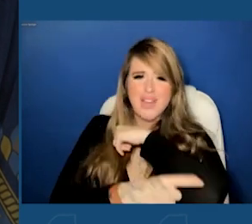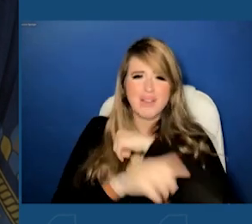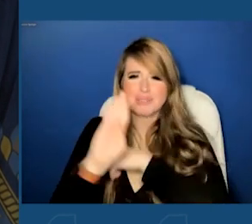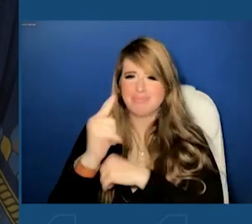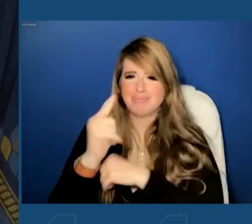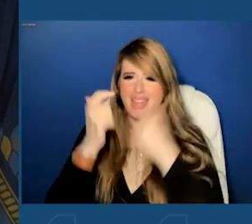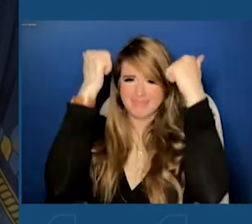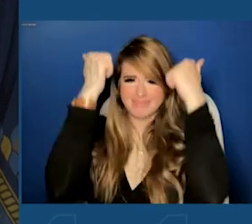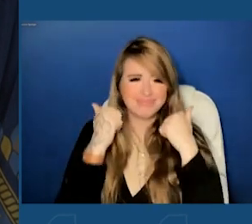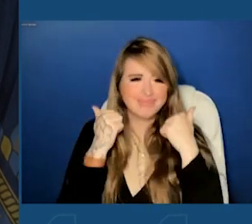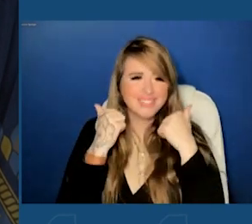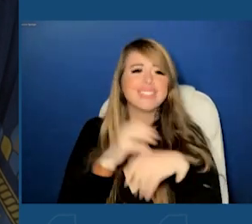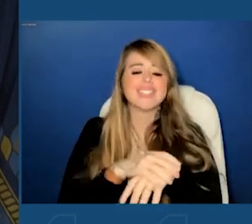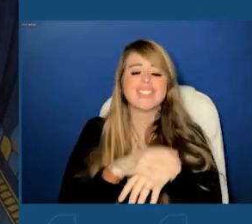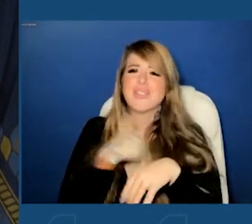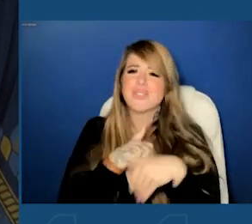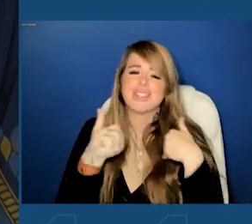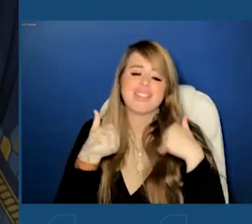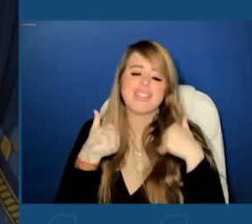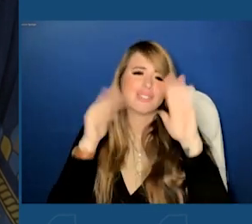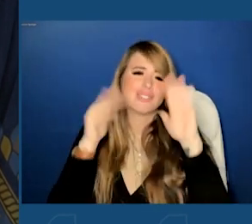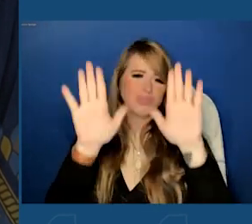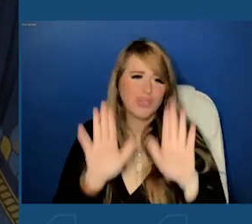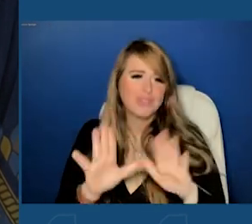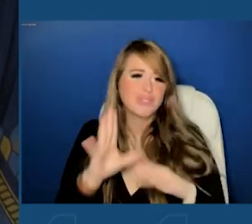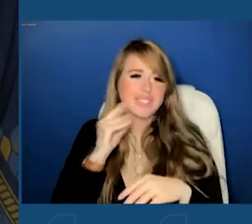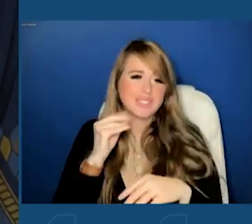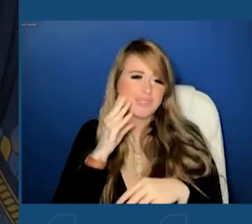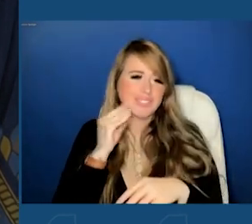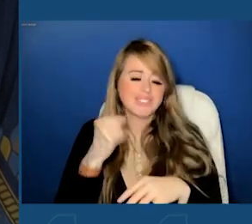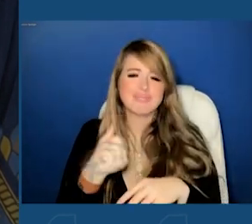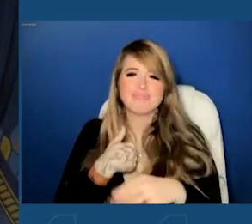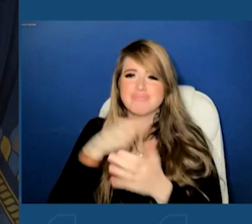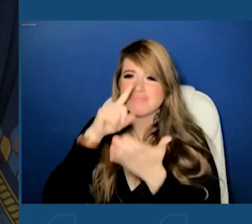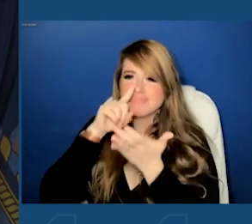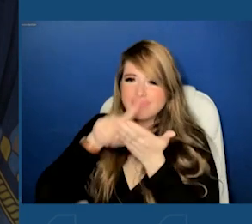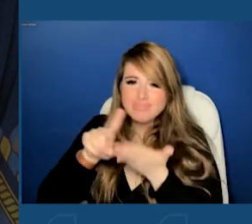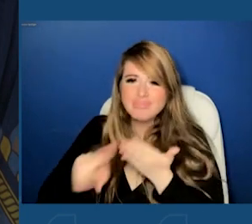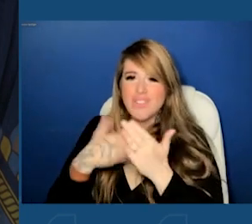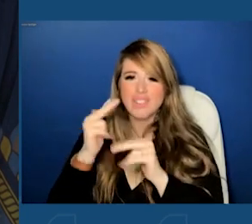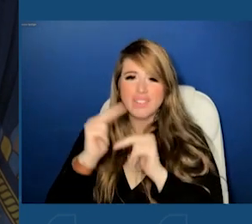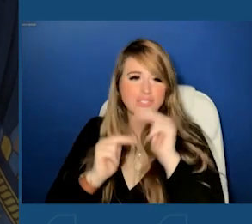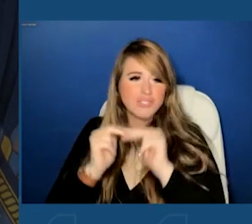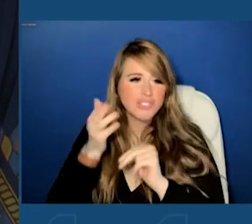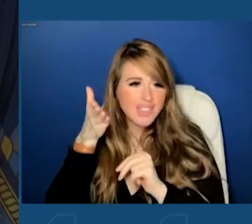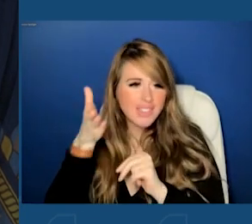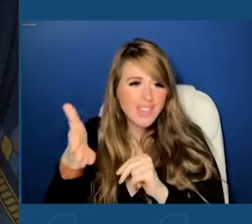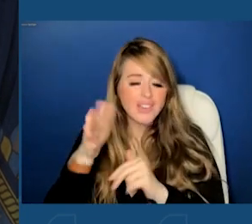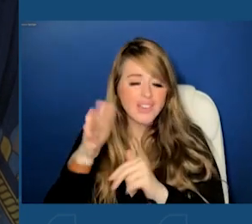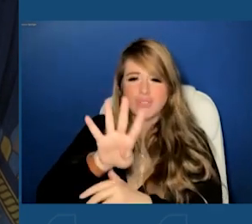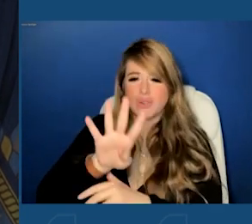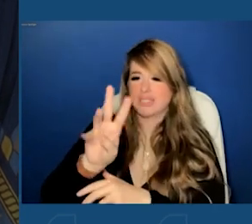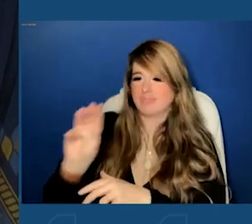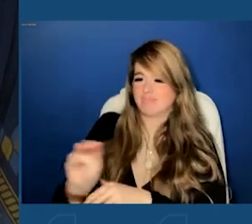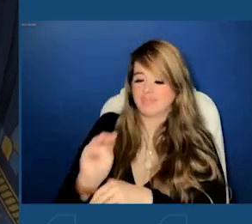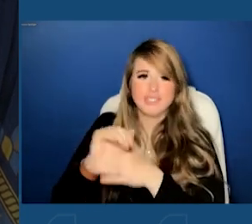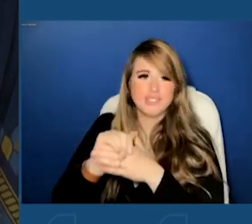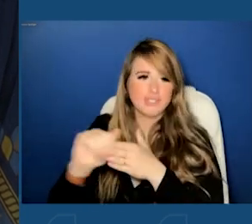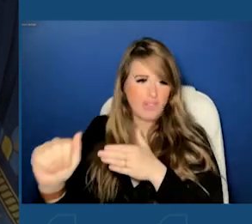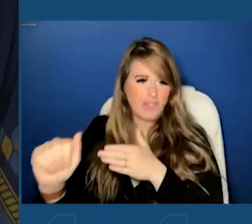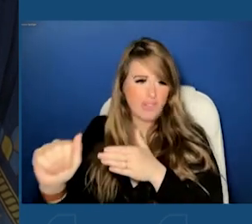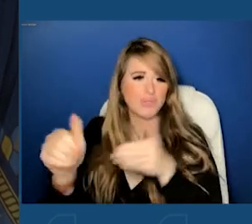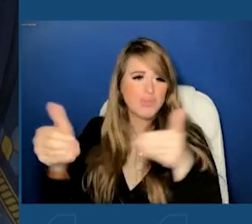And we had a great experience. And I checked on all the construction when I was there at the $46 million state-of-the-art Welcome Center, and that's moving along